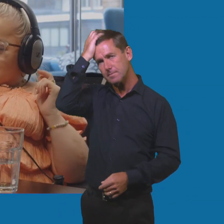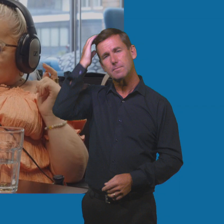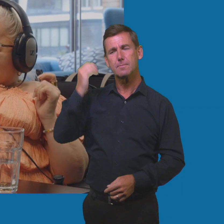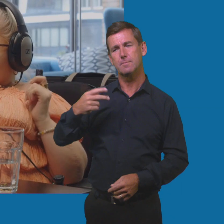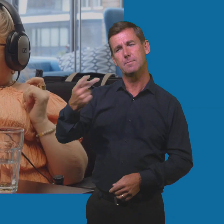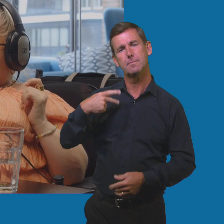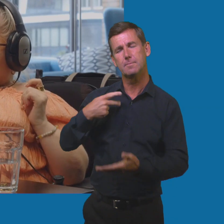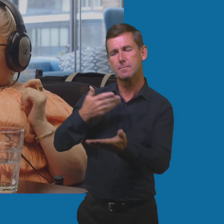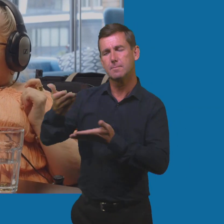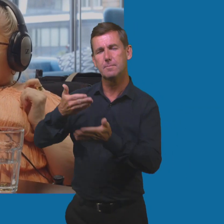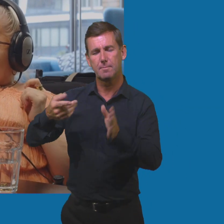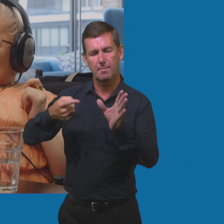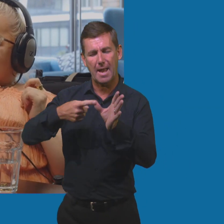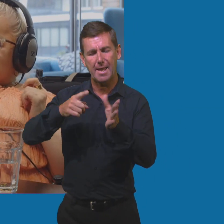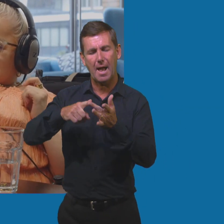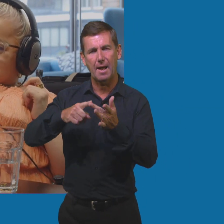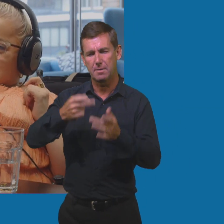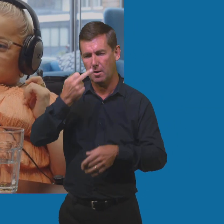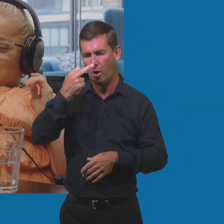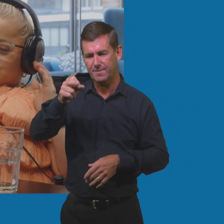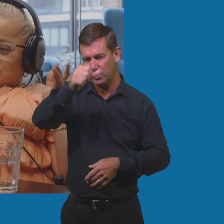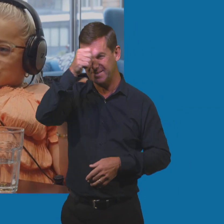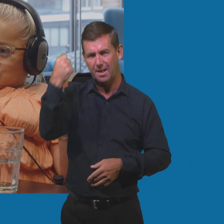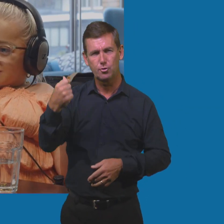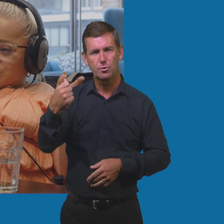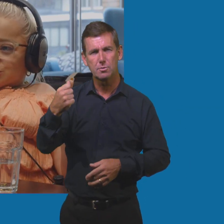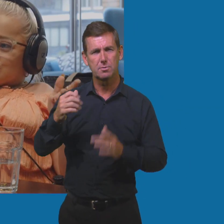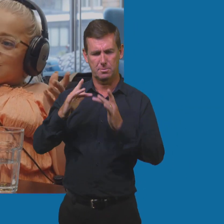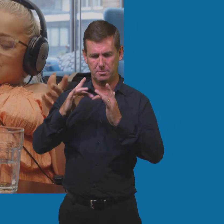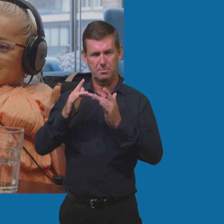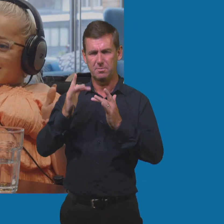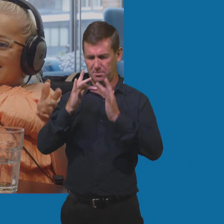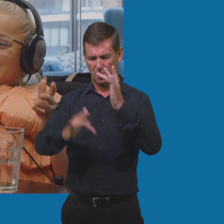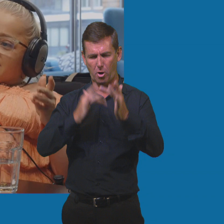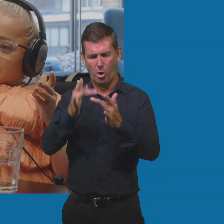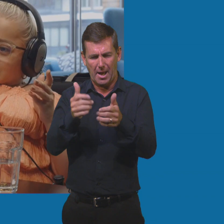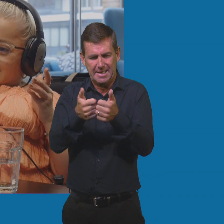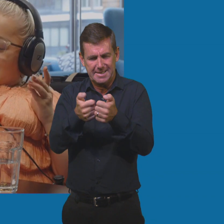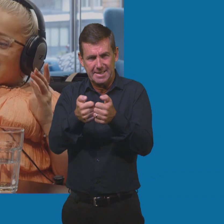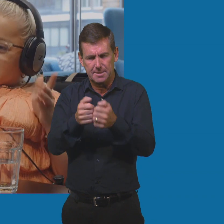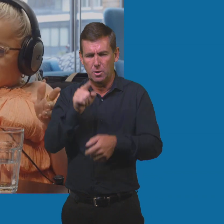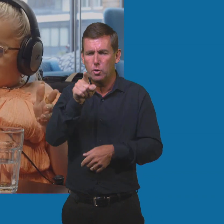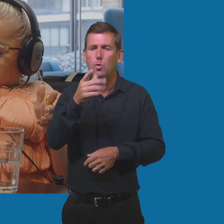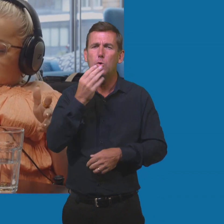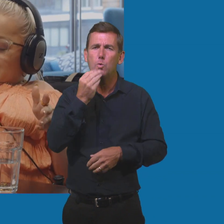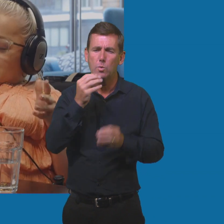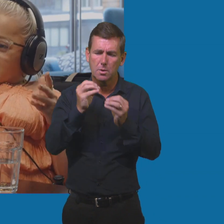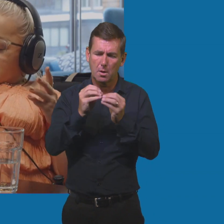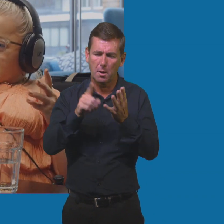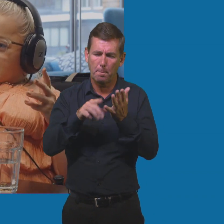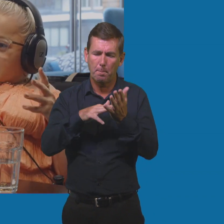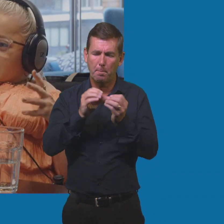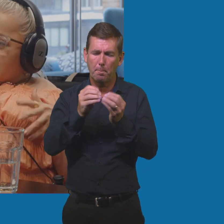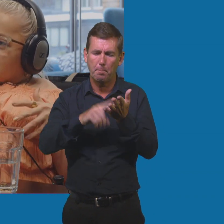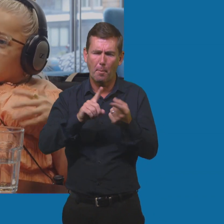importance of technology earlier on in this show, and obviously online dating apps. You mentioned that you use Bumble earlier. I absolutely hate them, but